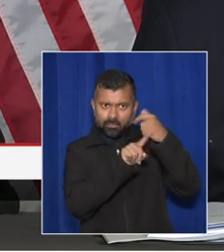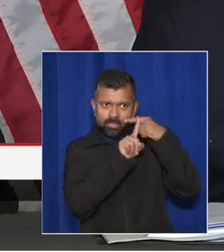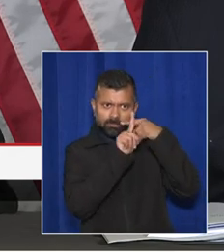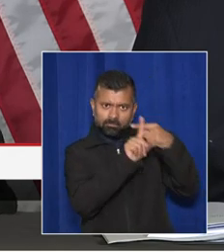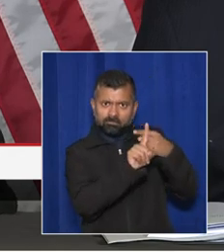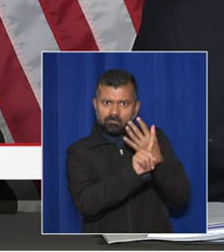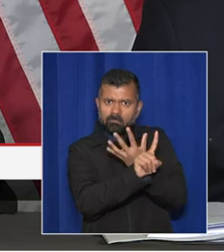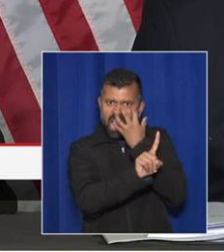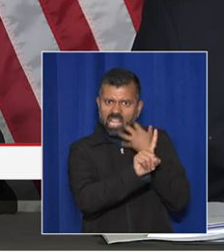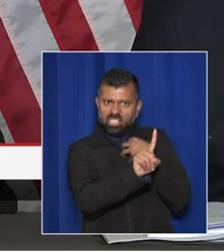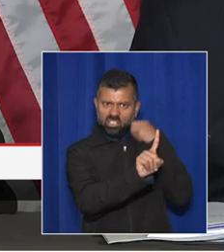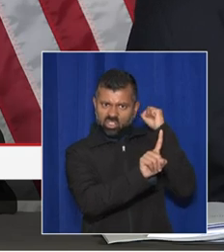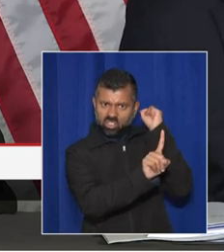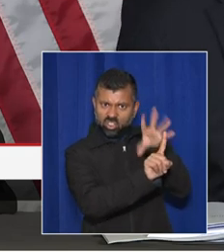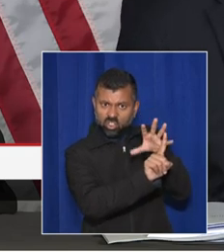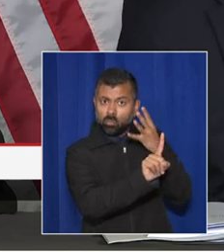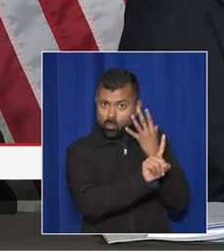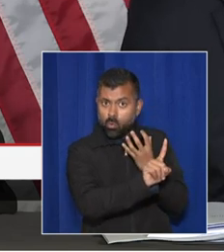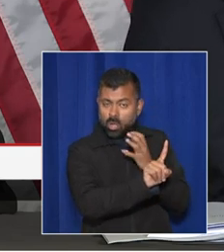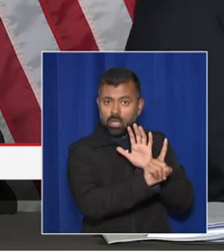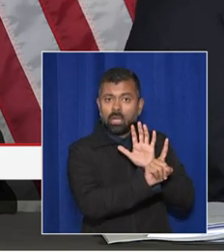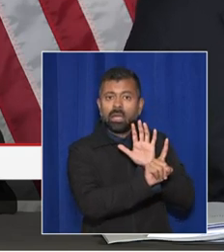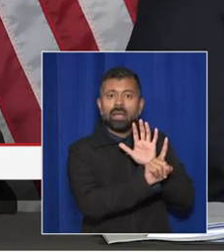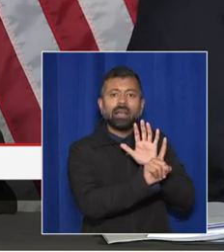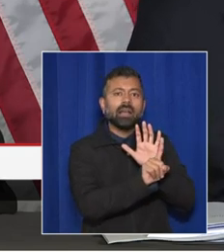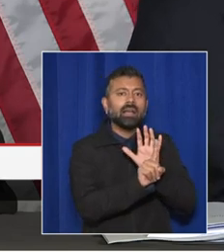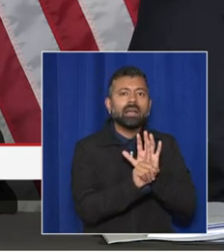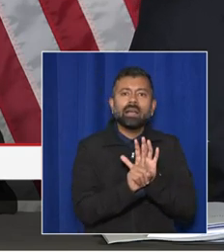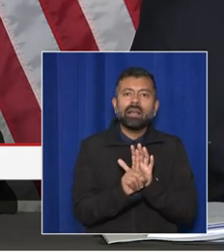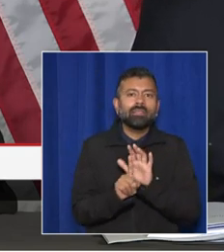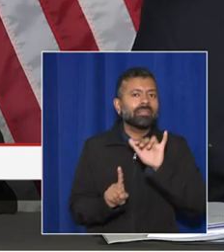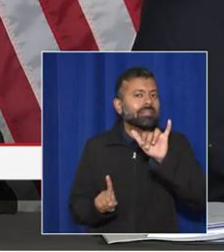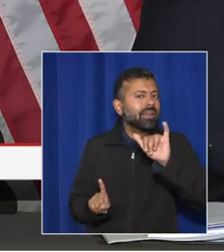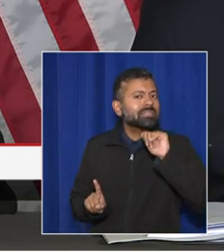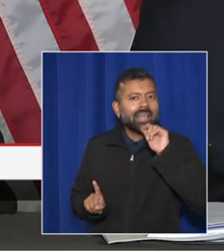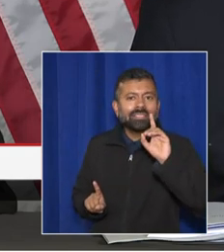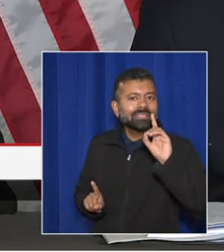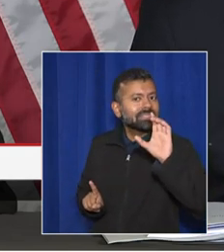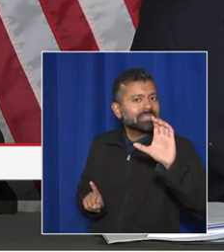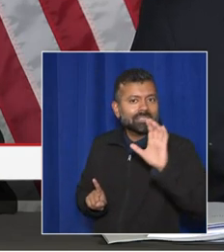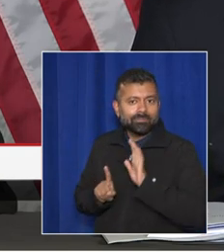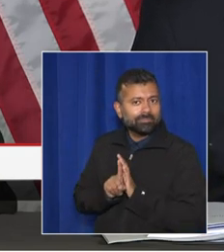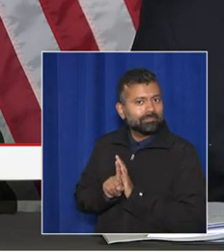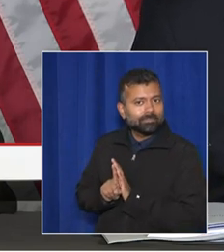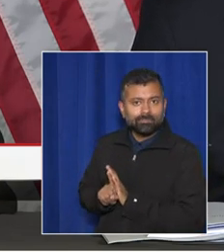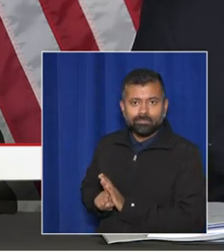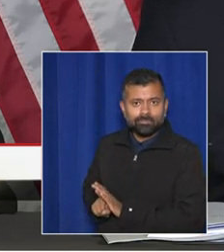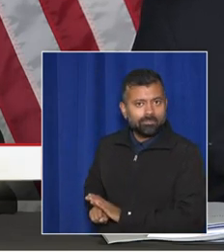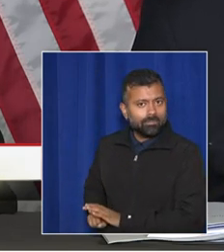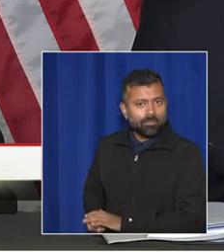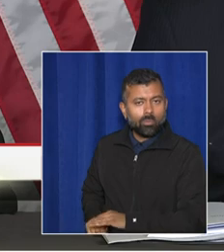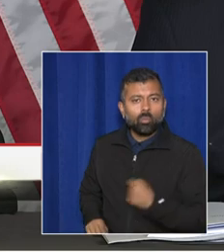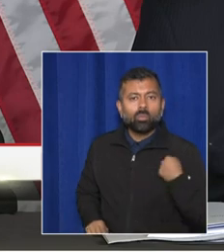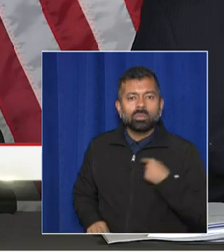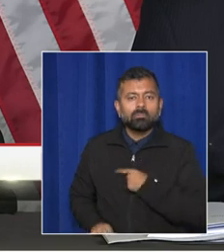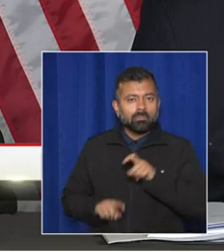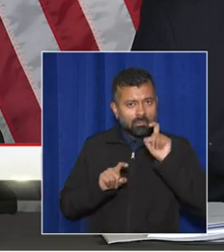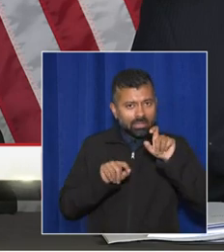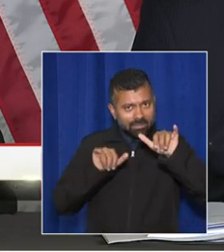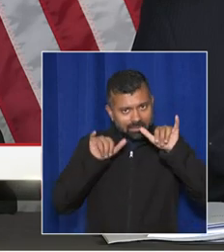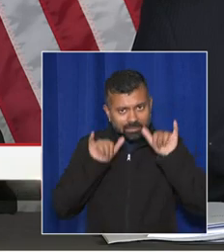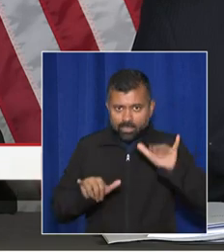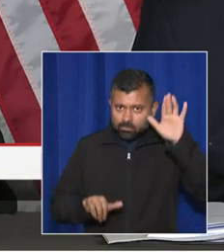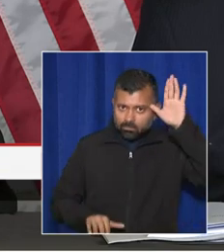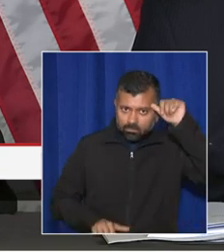I don't think that's where we are in DC. I think we're in the place where we're locking arms. They want us to be